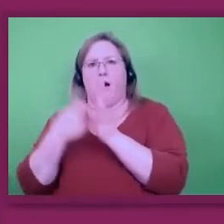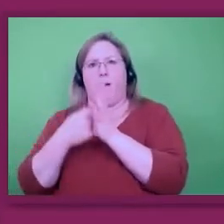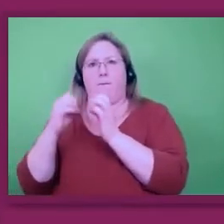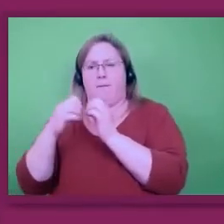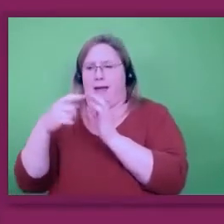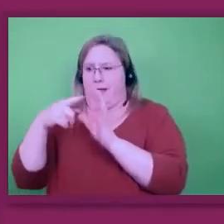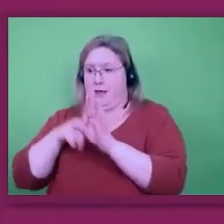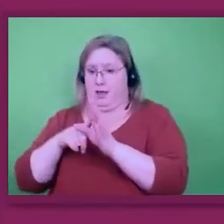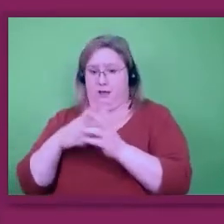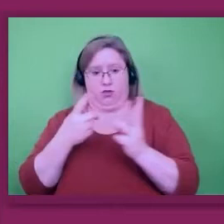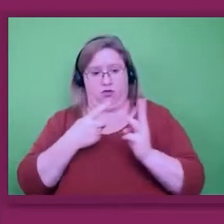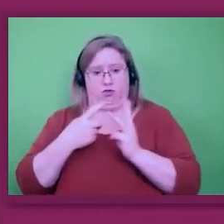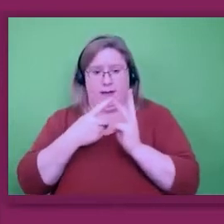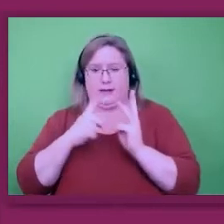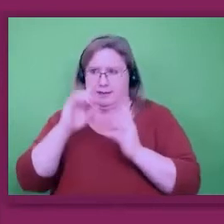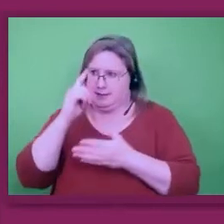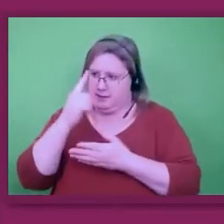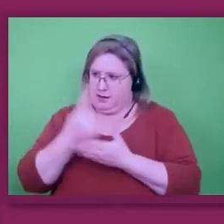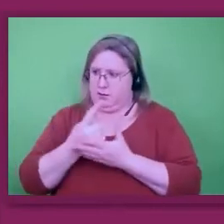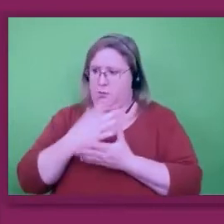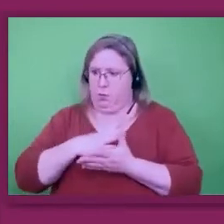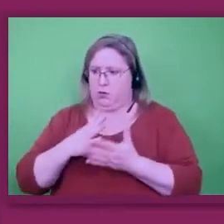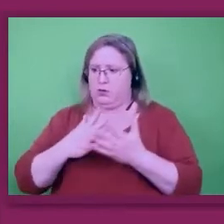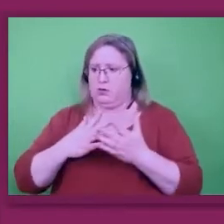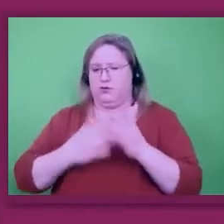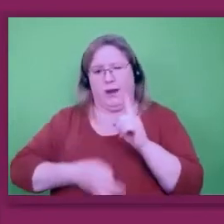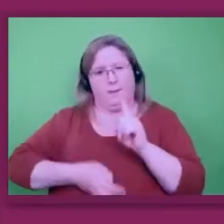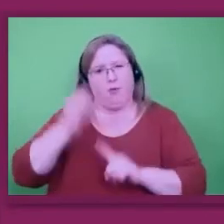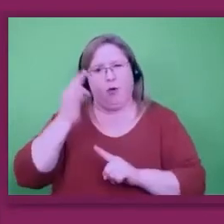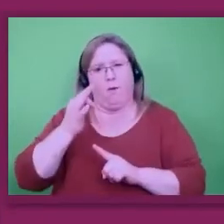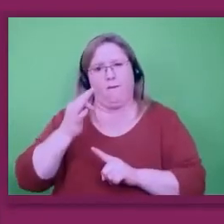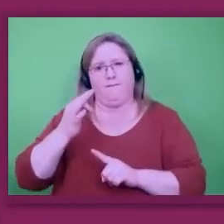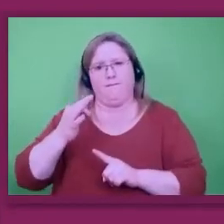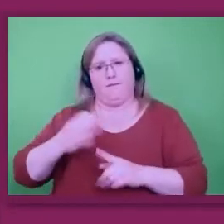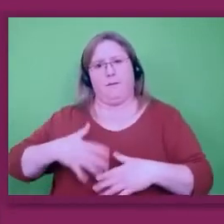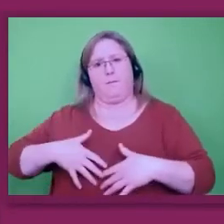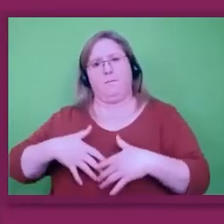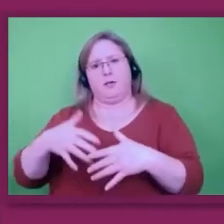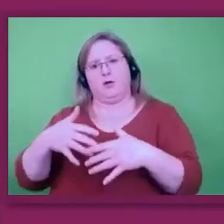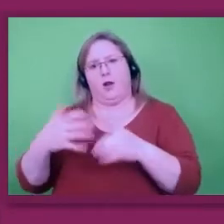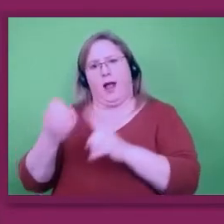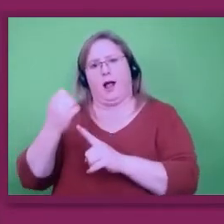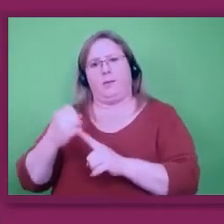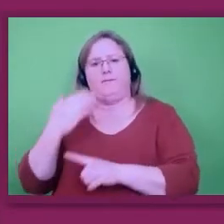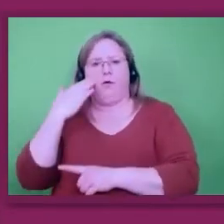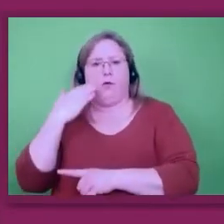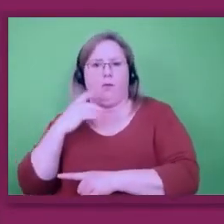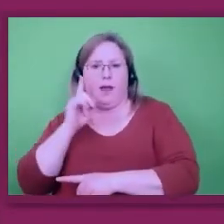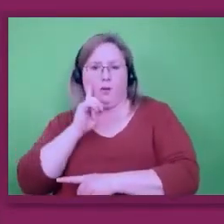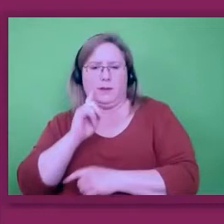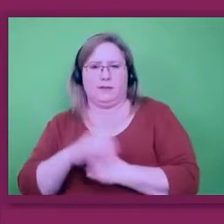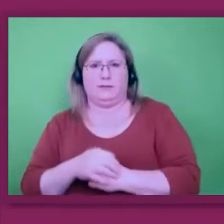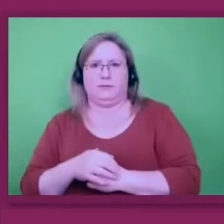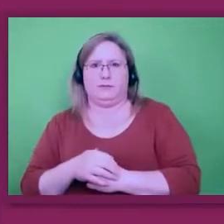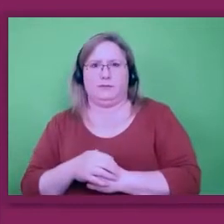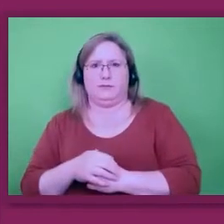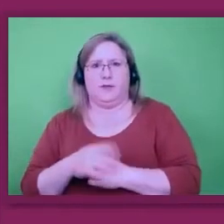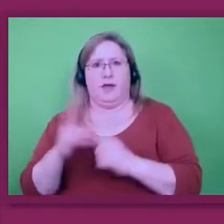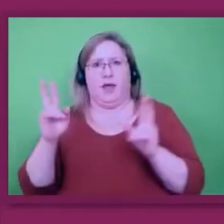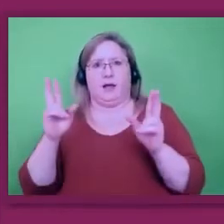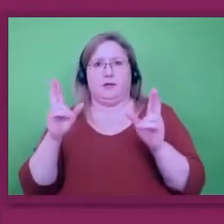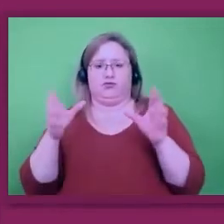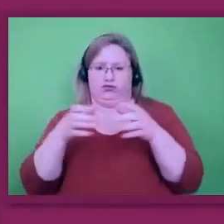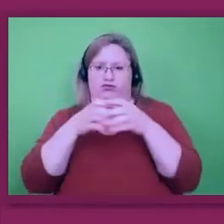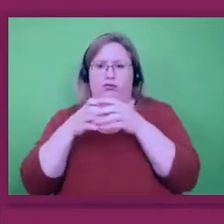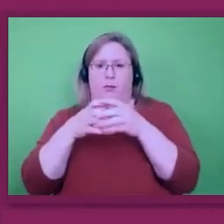improving maternal mortality rates and healthcare outcomes for Black women. 5 Times More is dedicated to supporting